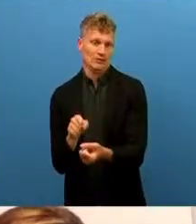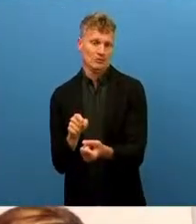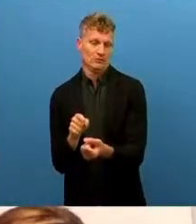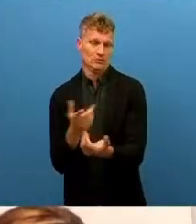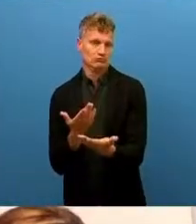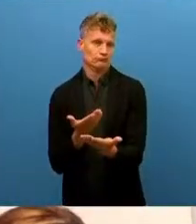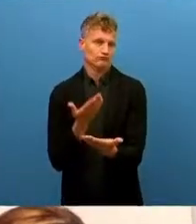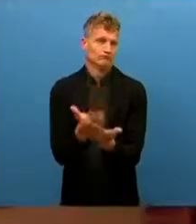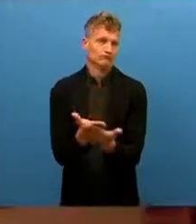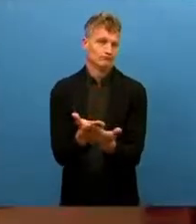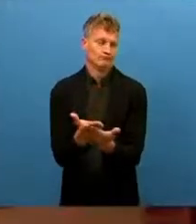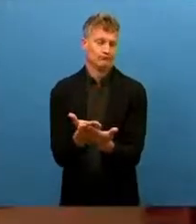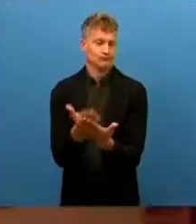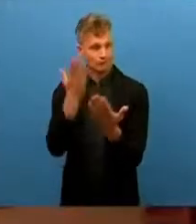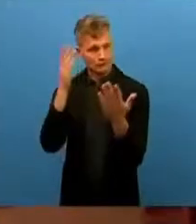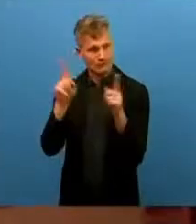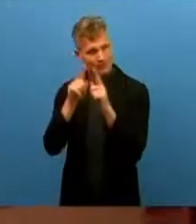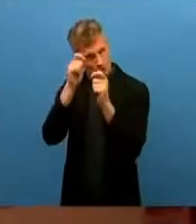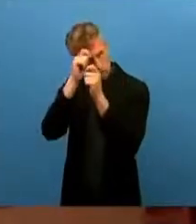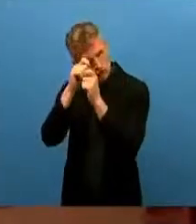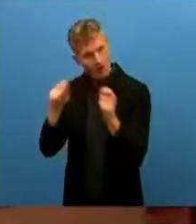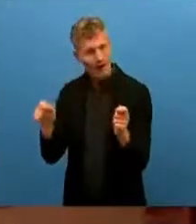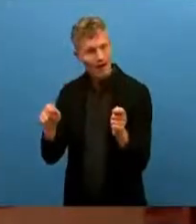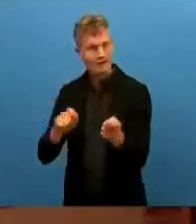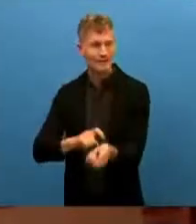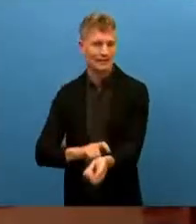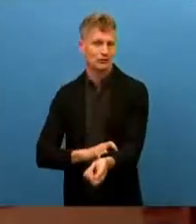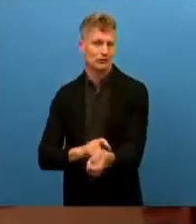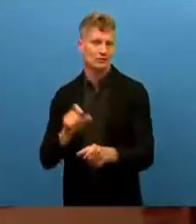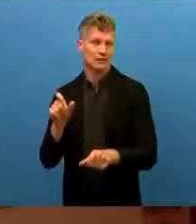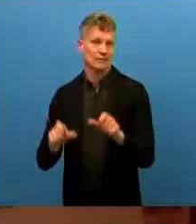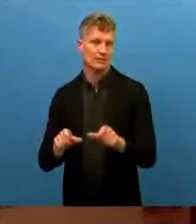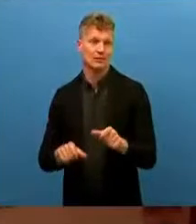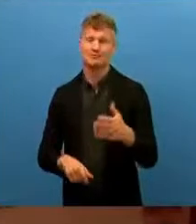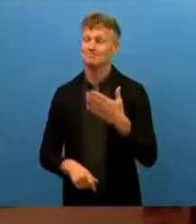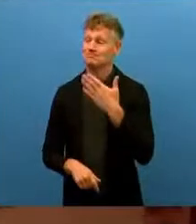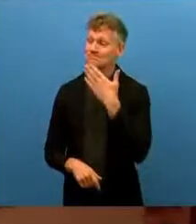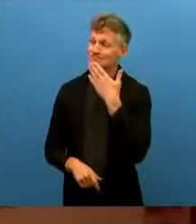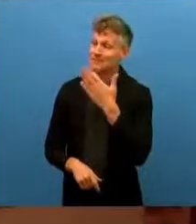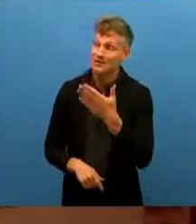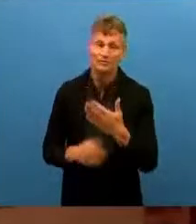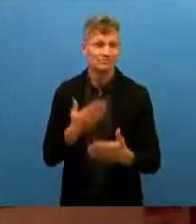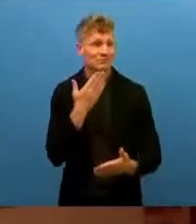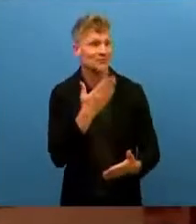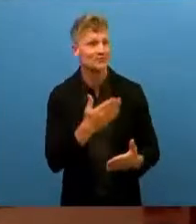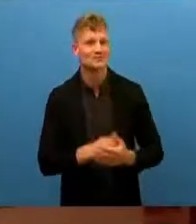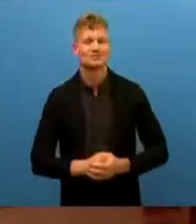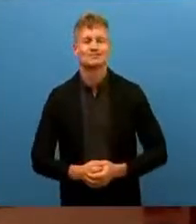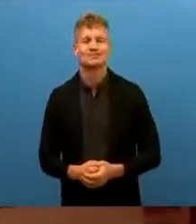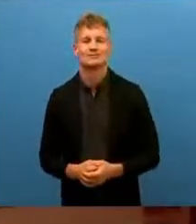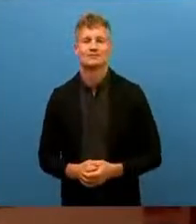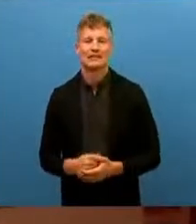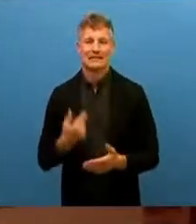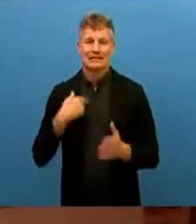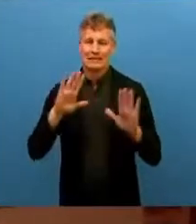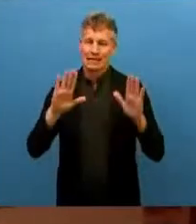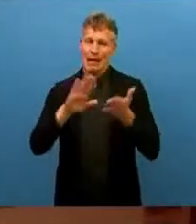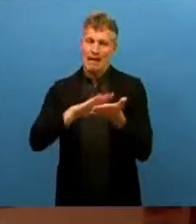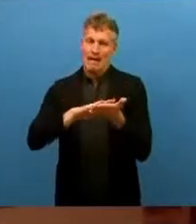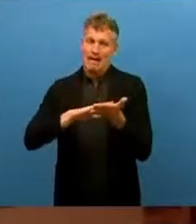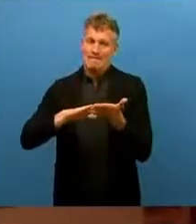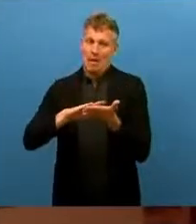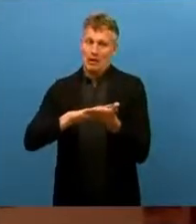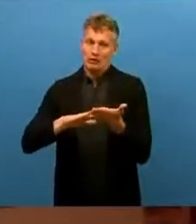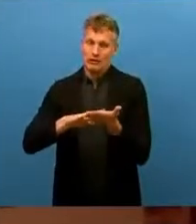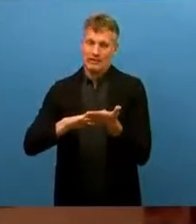indigenous peoples. Thank you Thank very you. much for your statement. Yeah. Thank Apologies to the